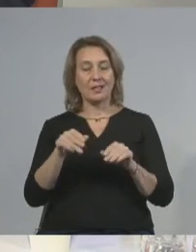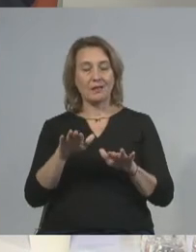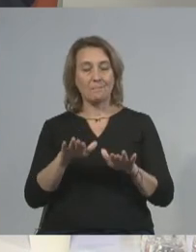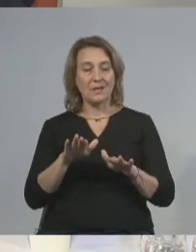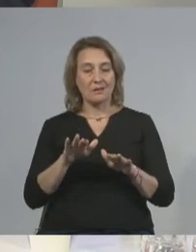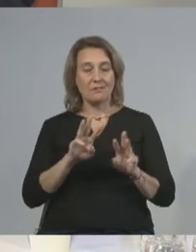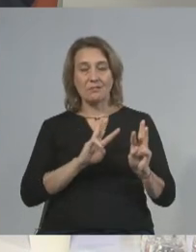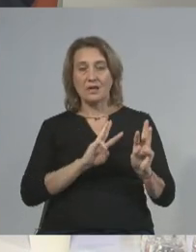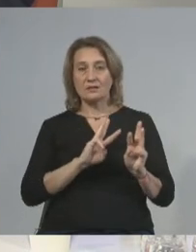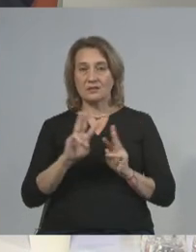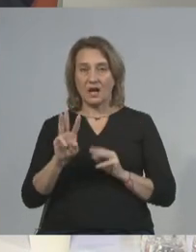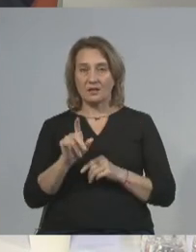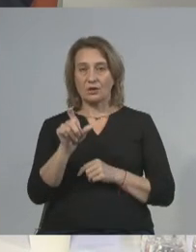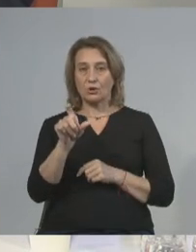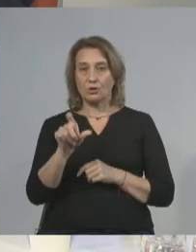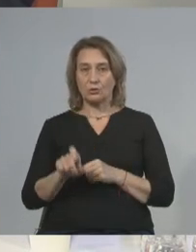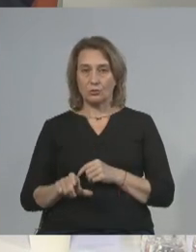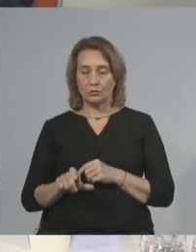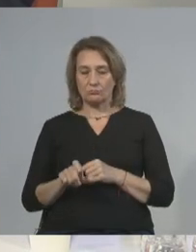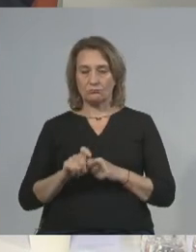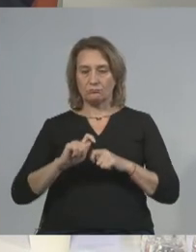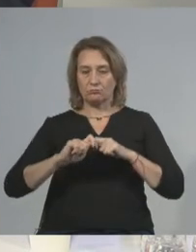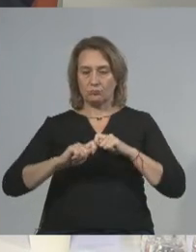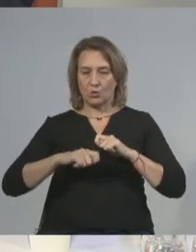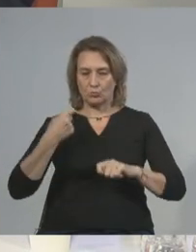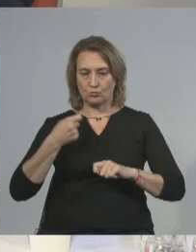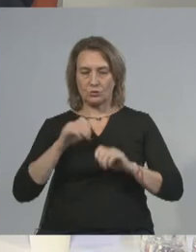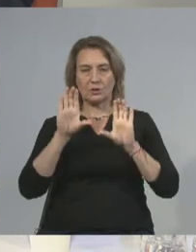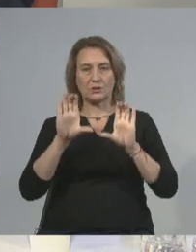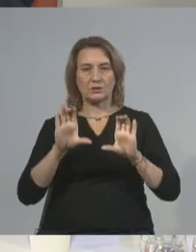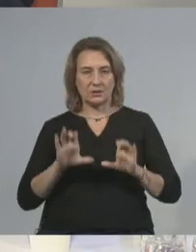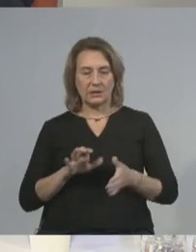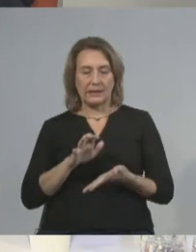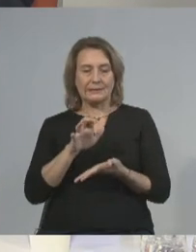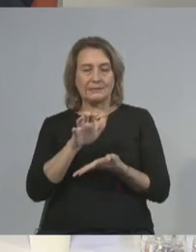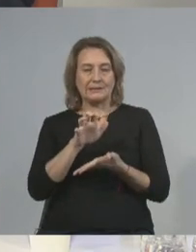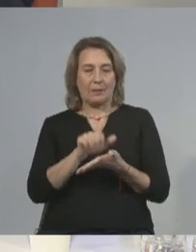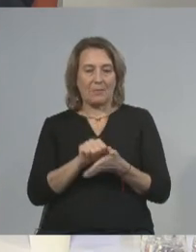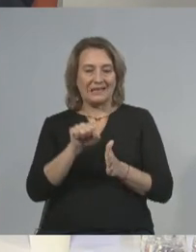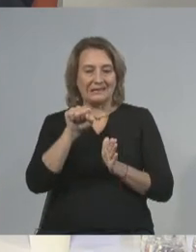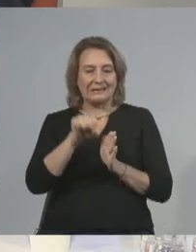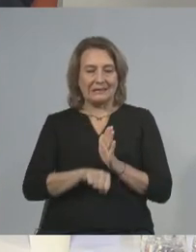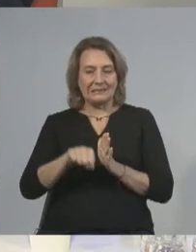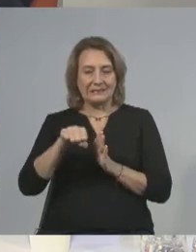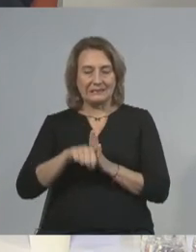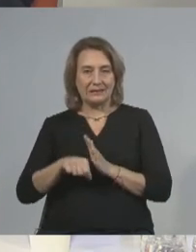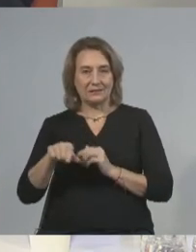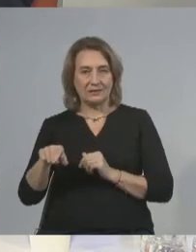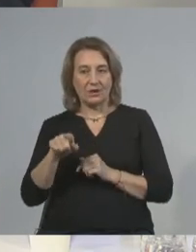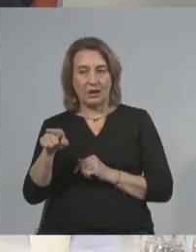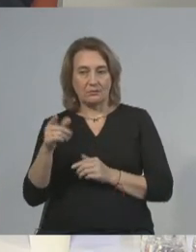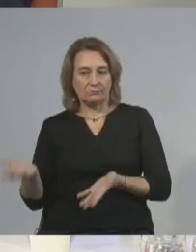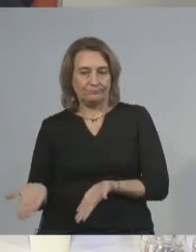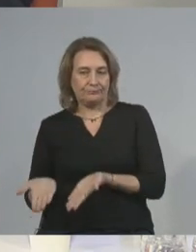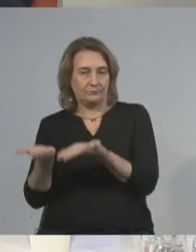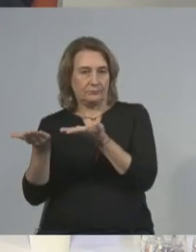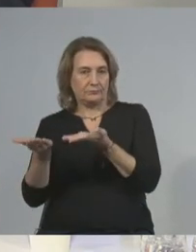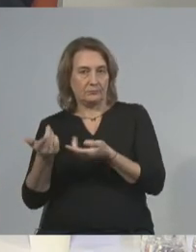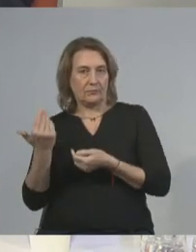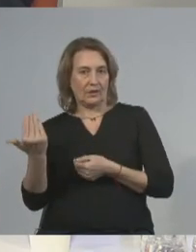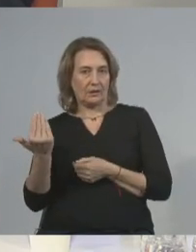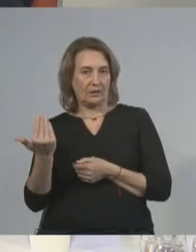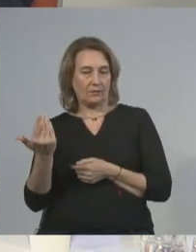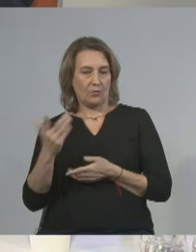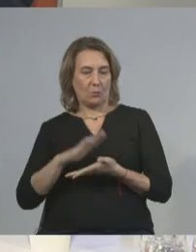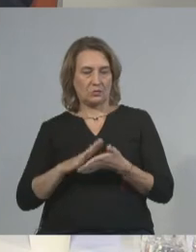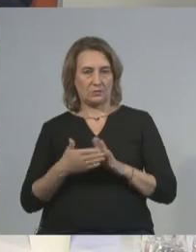comment because you provided platform for a person who does who is involved in